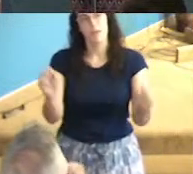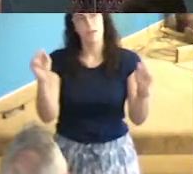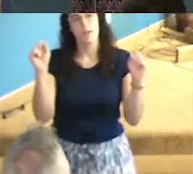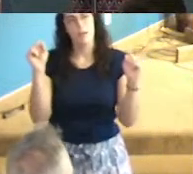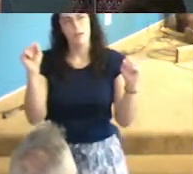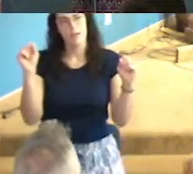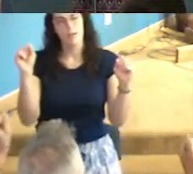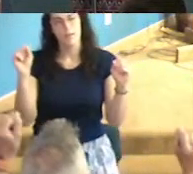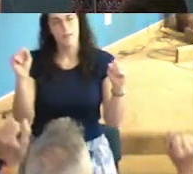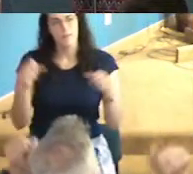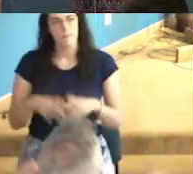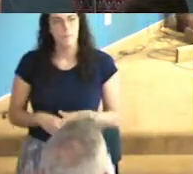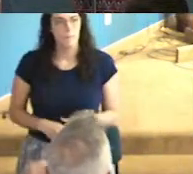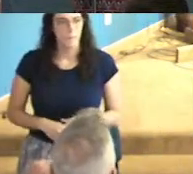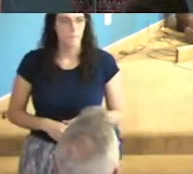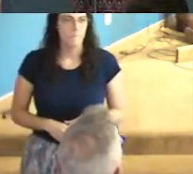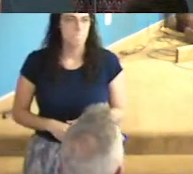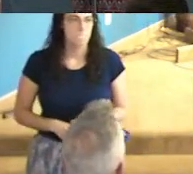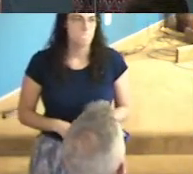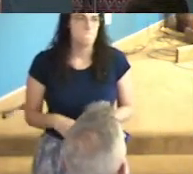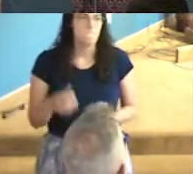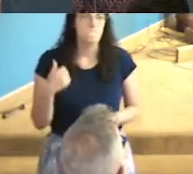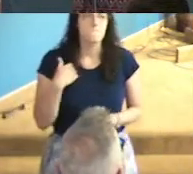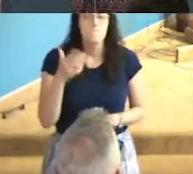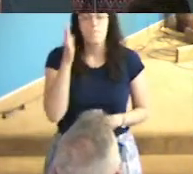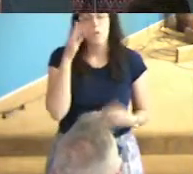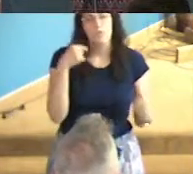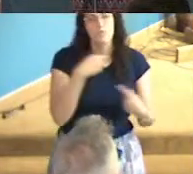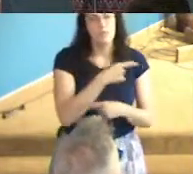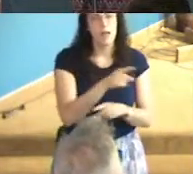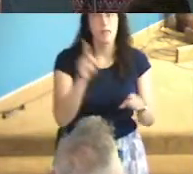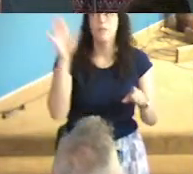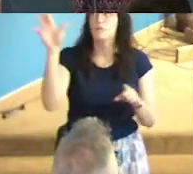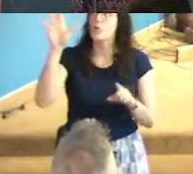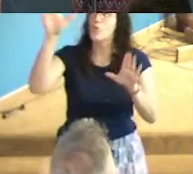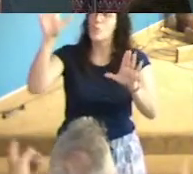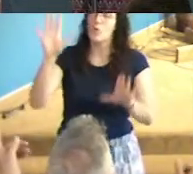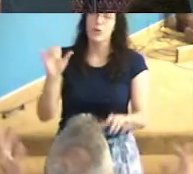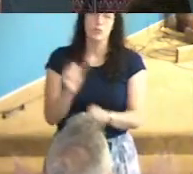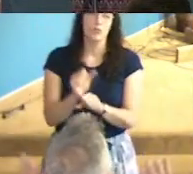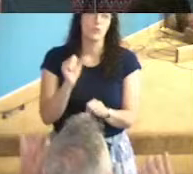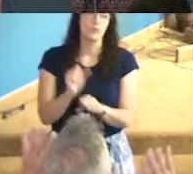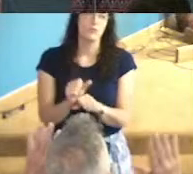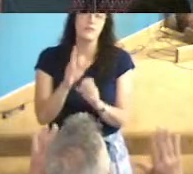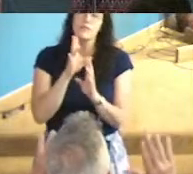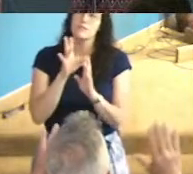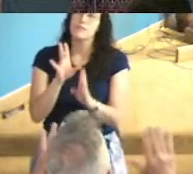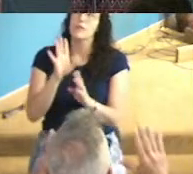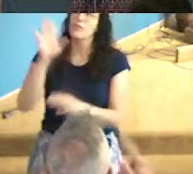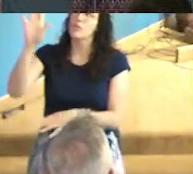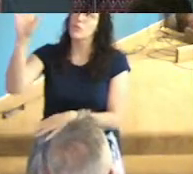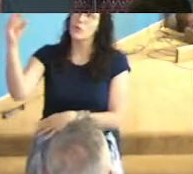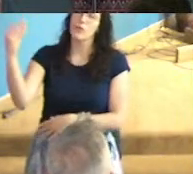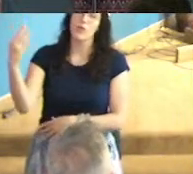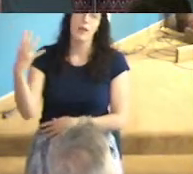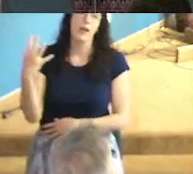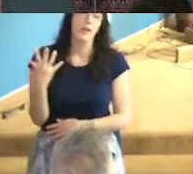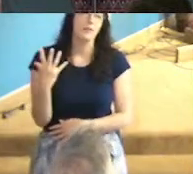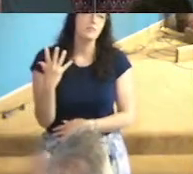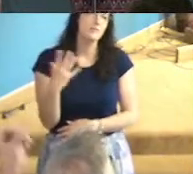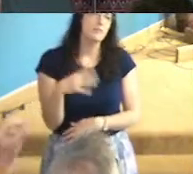to save. Oh, I will tell of your wonders, sing of